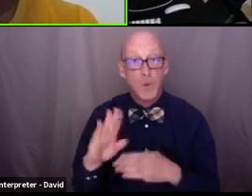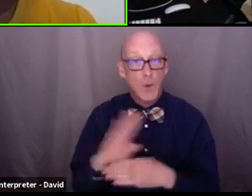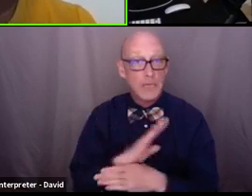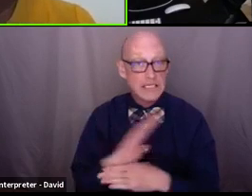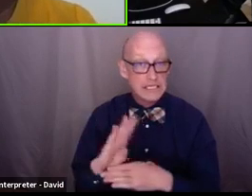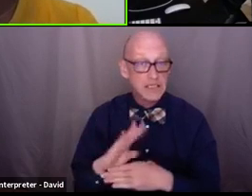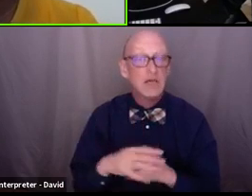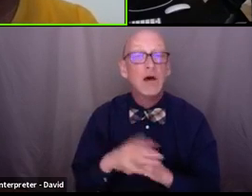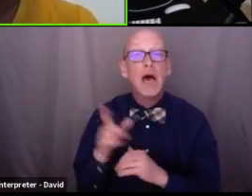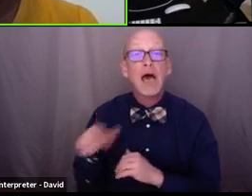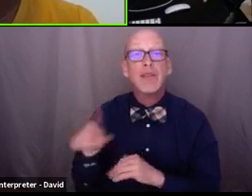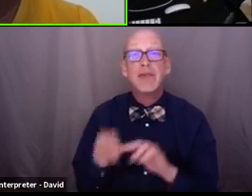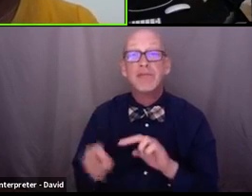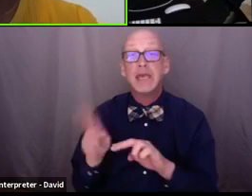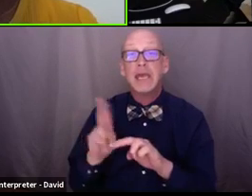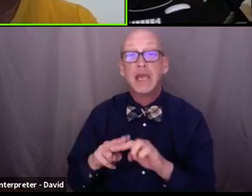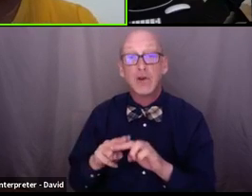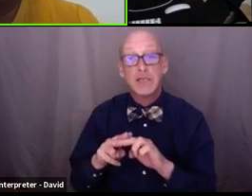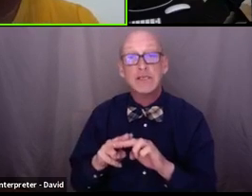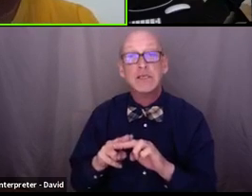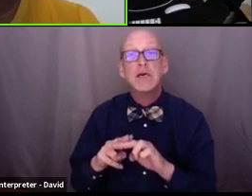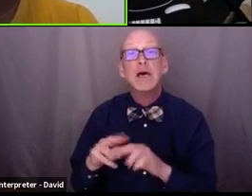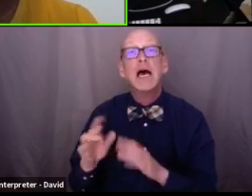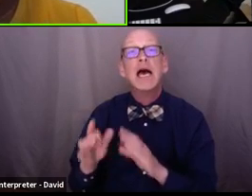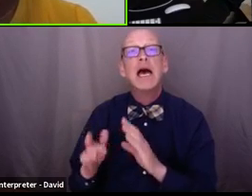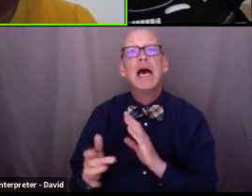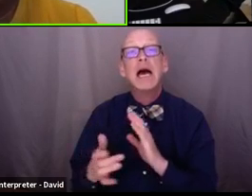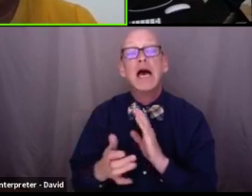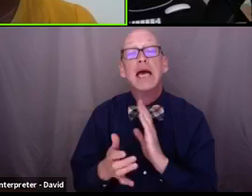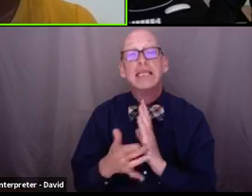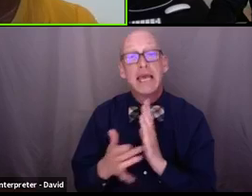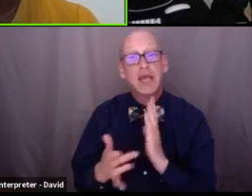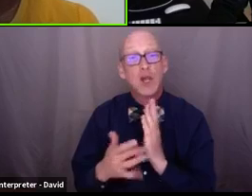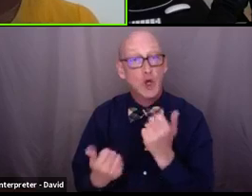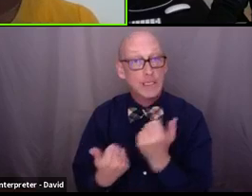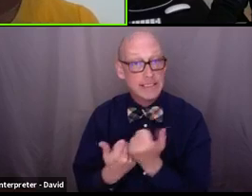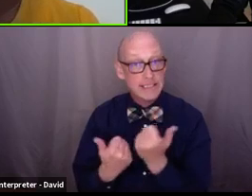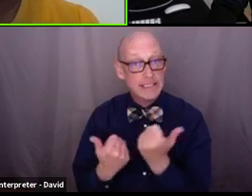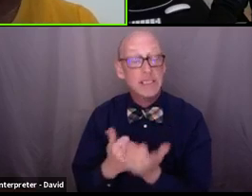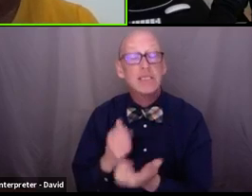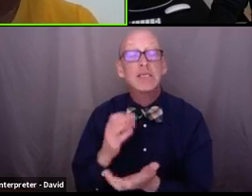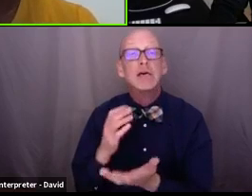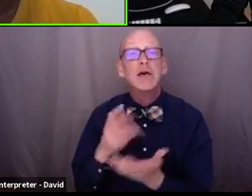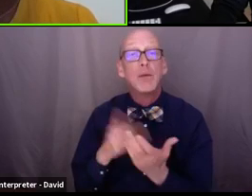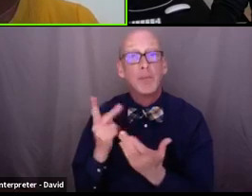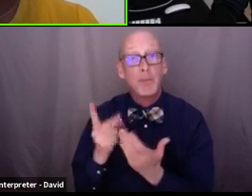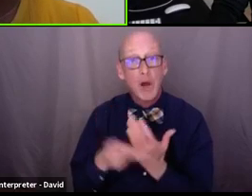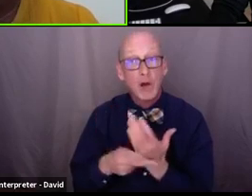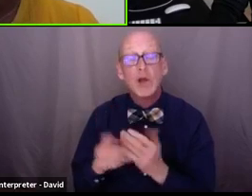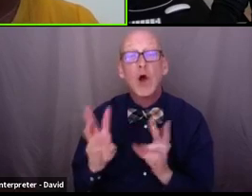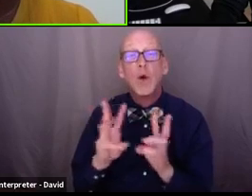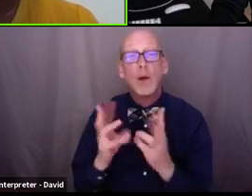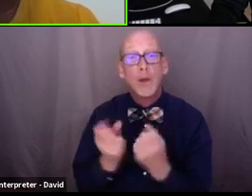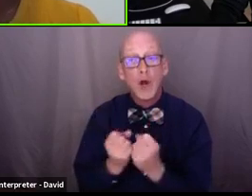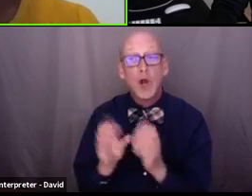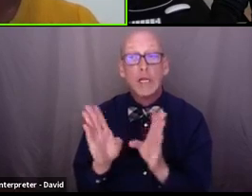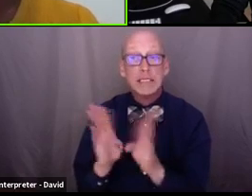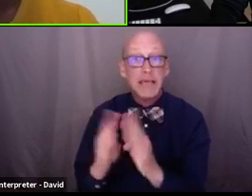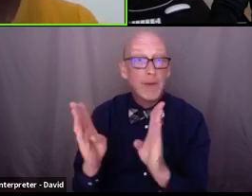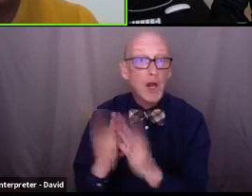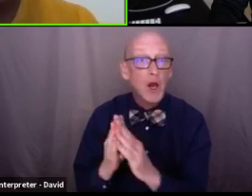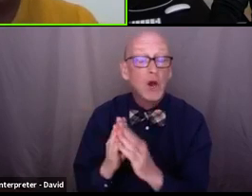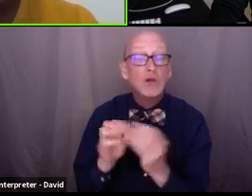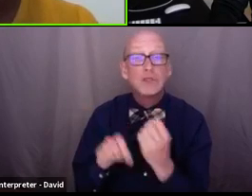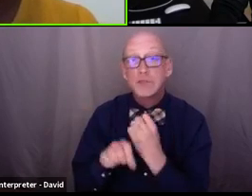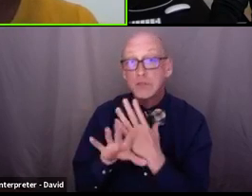So they've increased the technical assistance portions. They're doing webinars, seminars. They're still